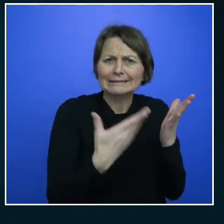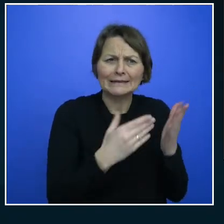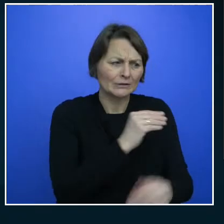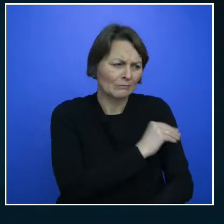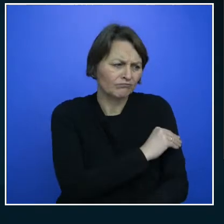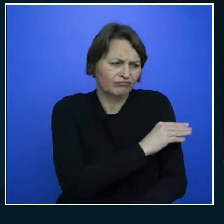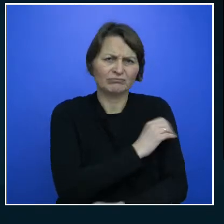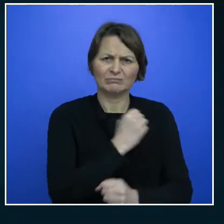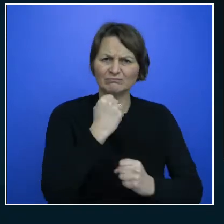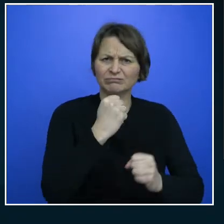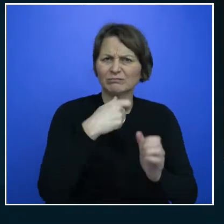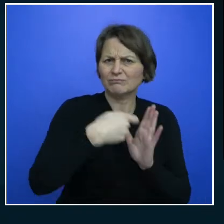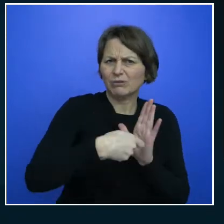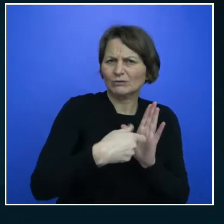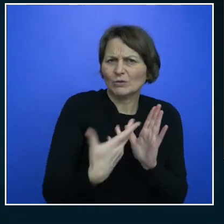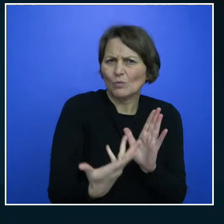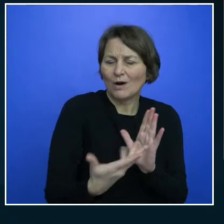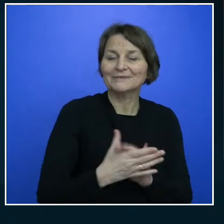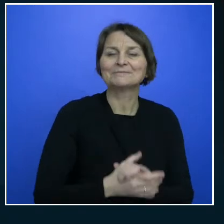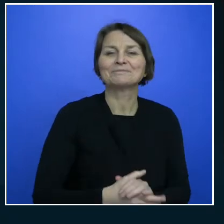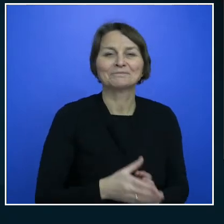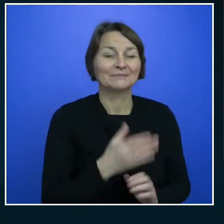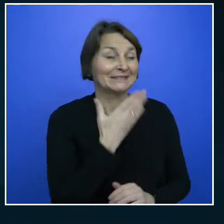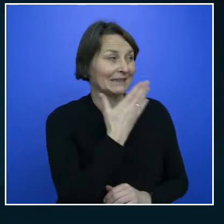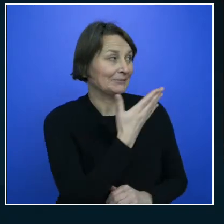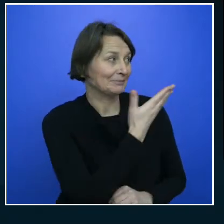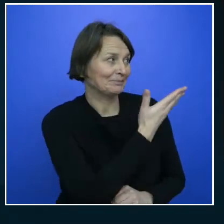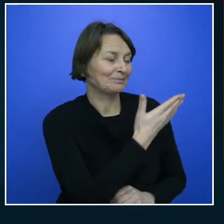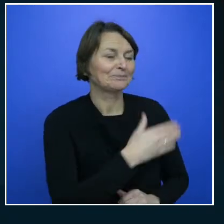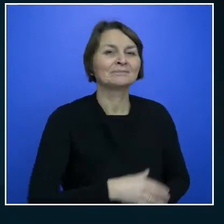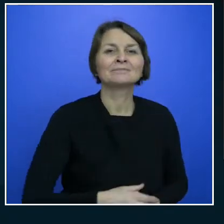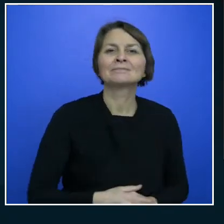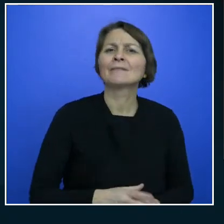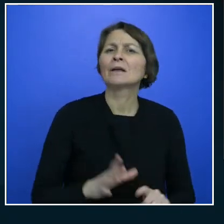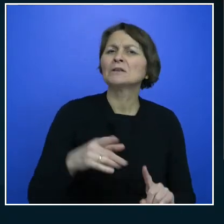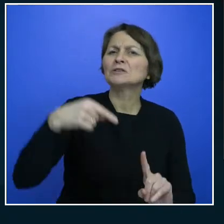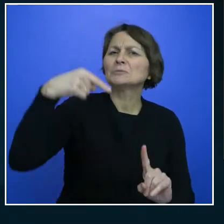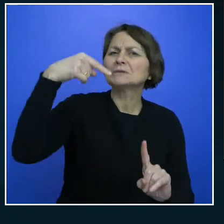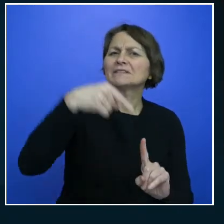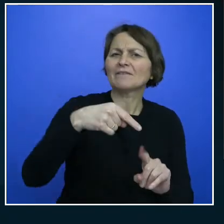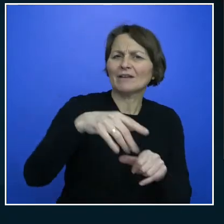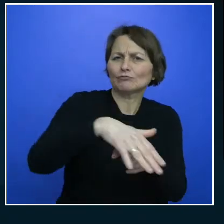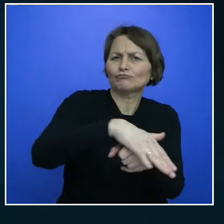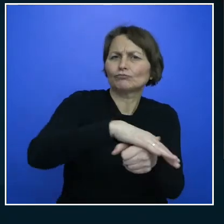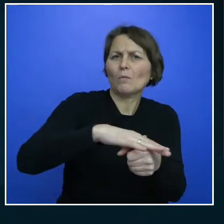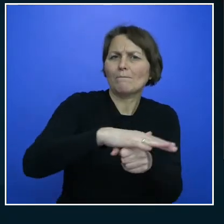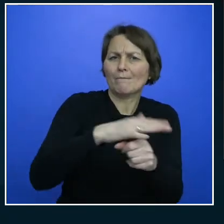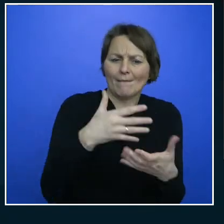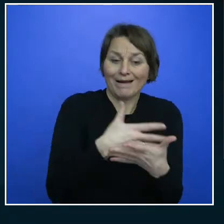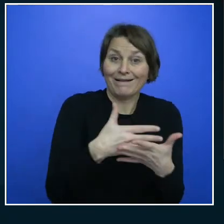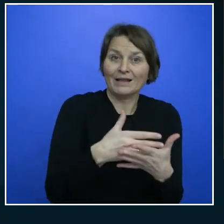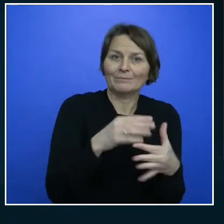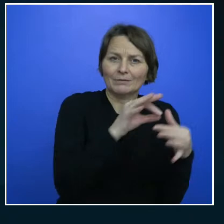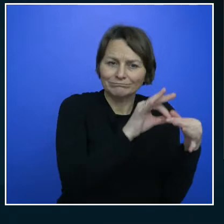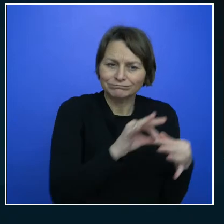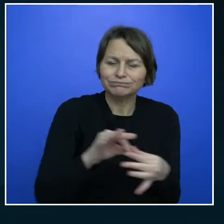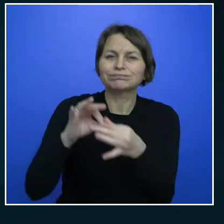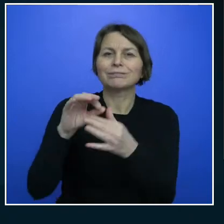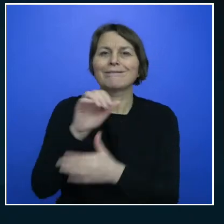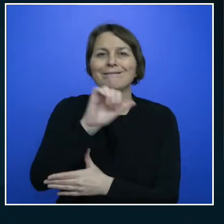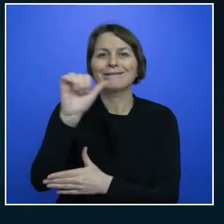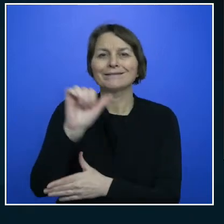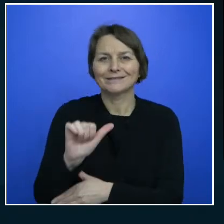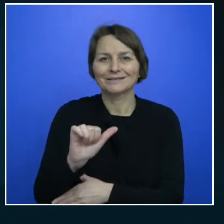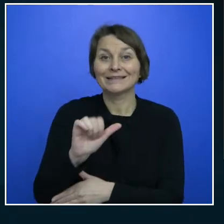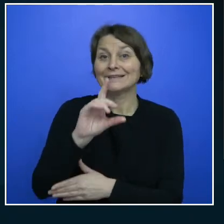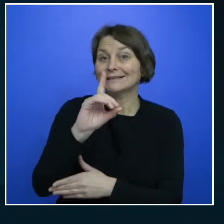exactly? Project Bicep is a domain-specific language and specifically designed for Azure. So it's a DSL, which means